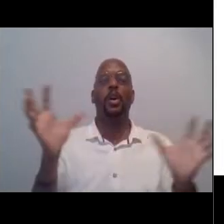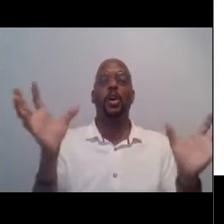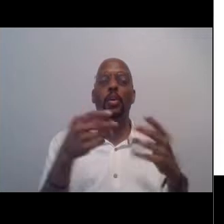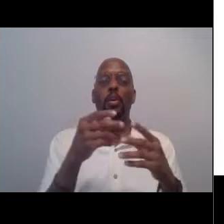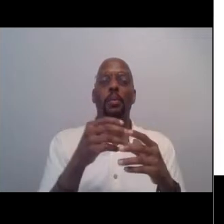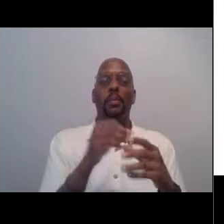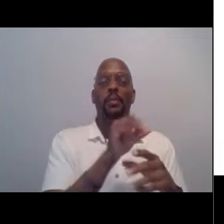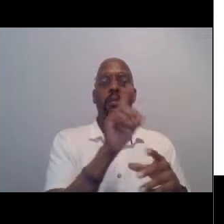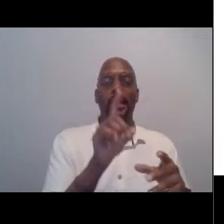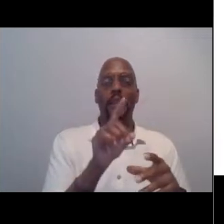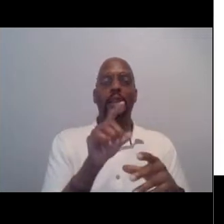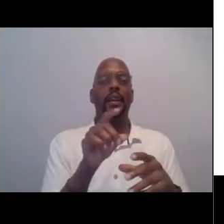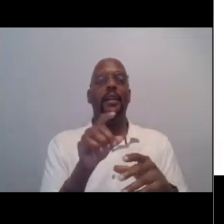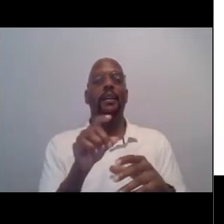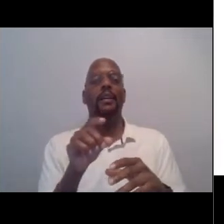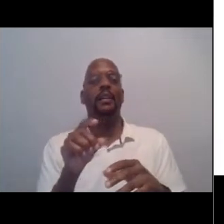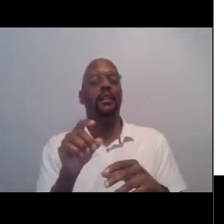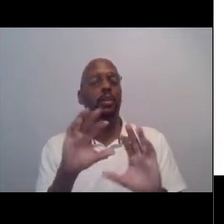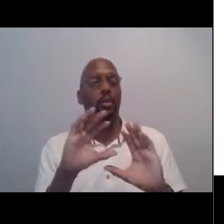Diego Association of Governments,